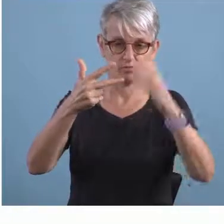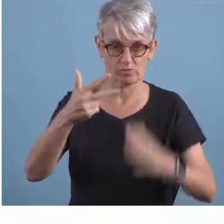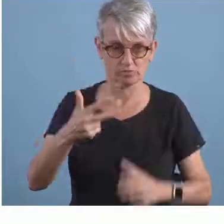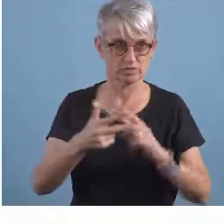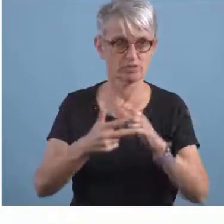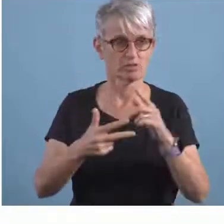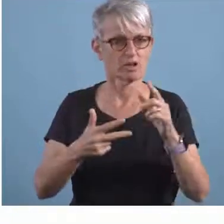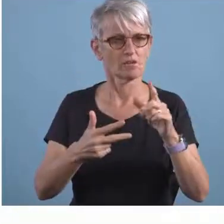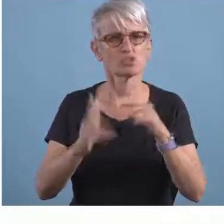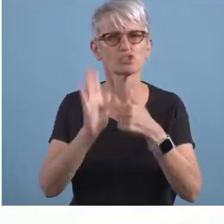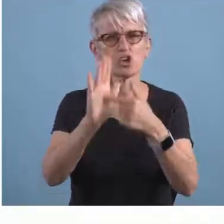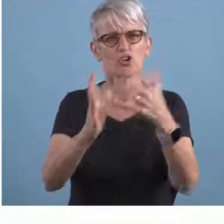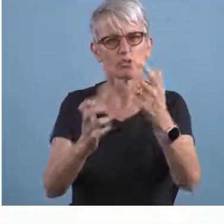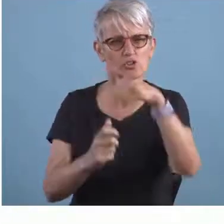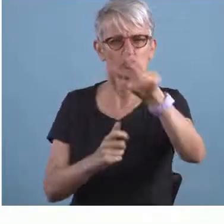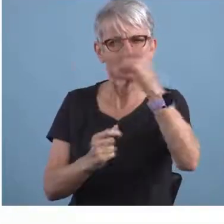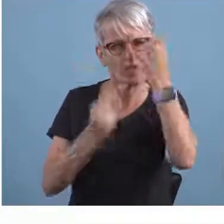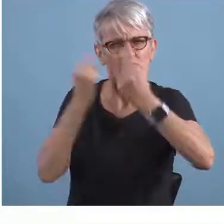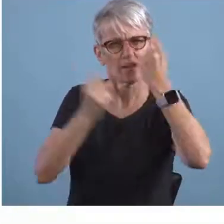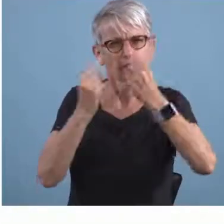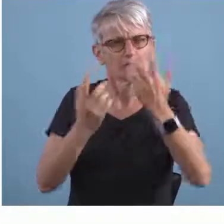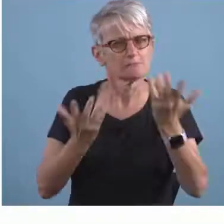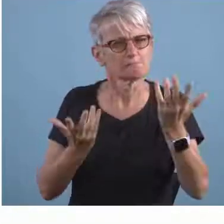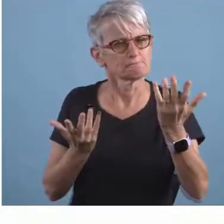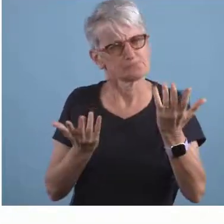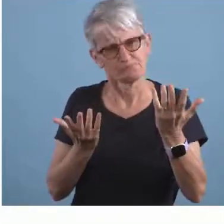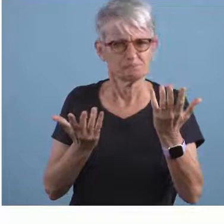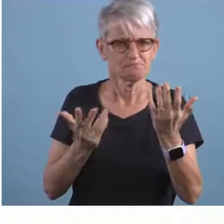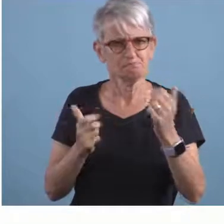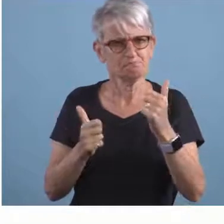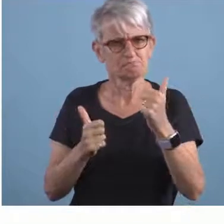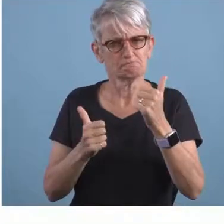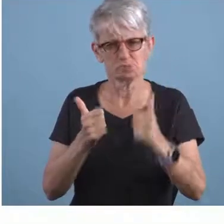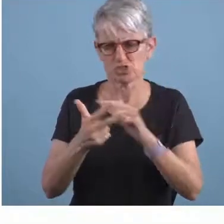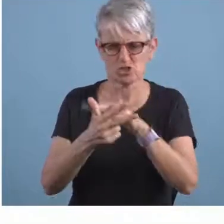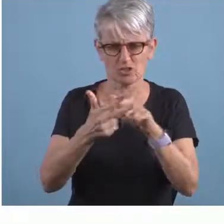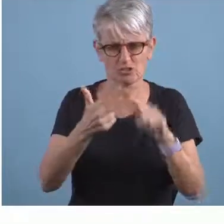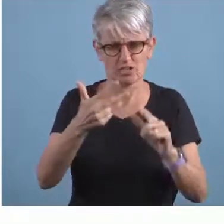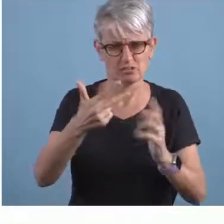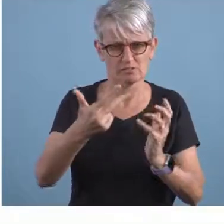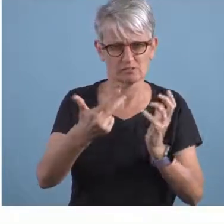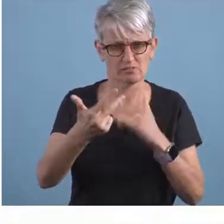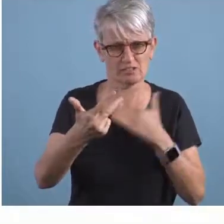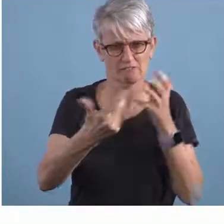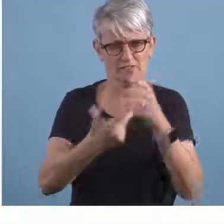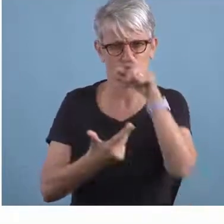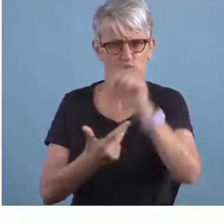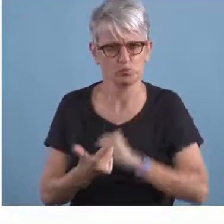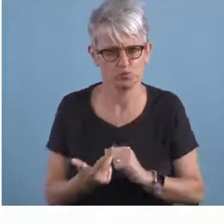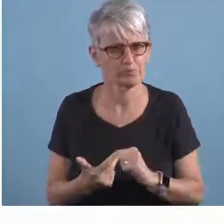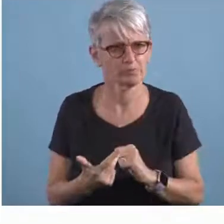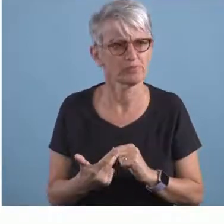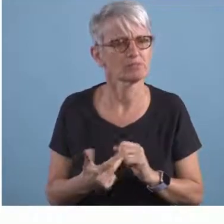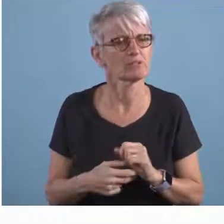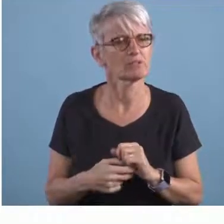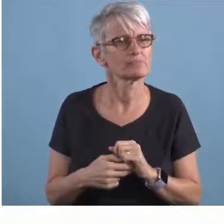you just to think a little bit about which of those three categories applies to you. So if you'd